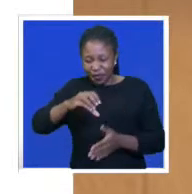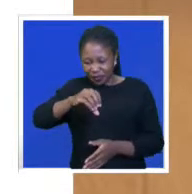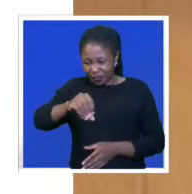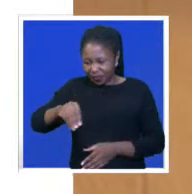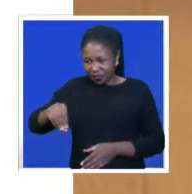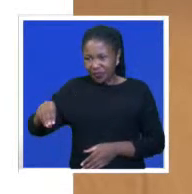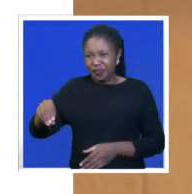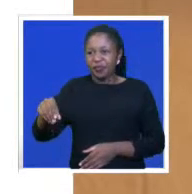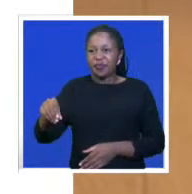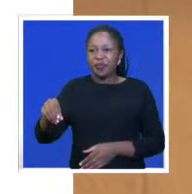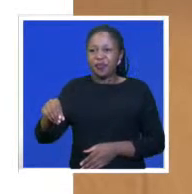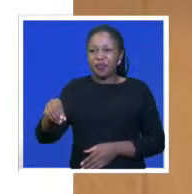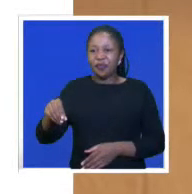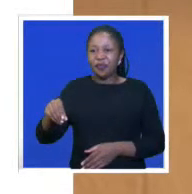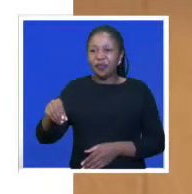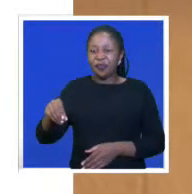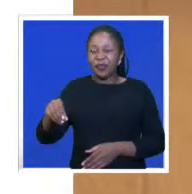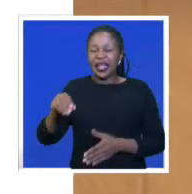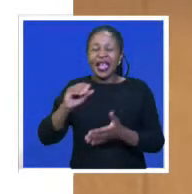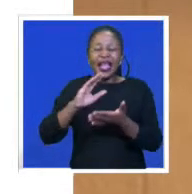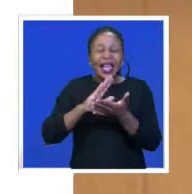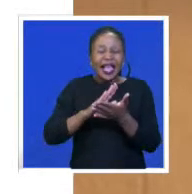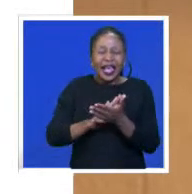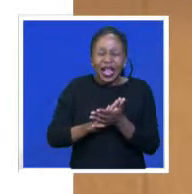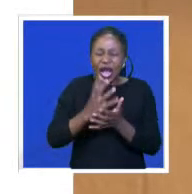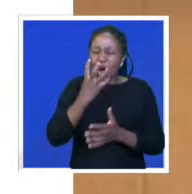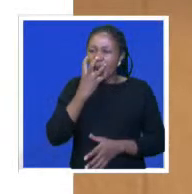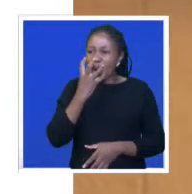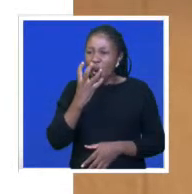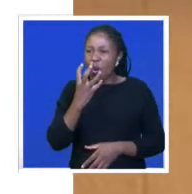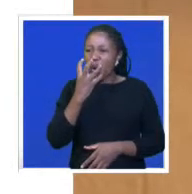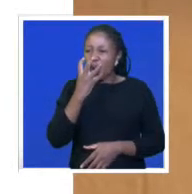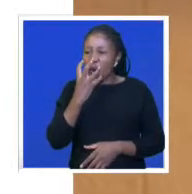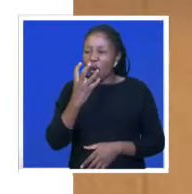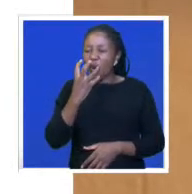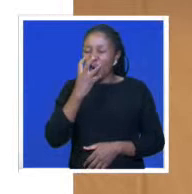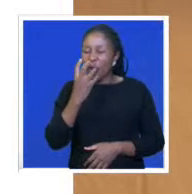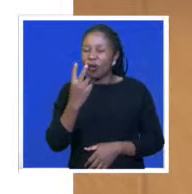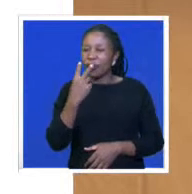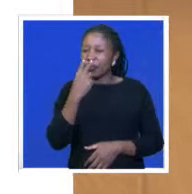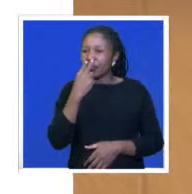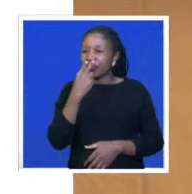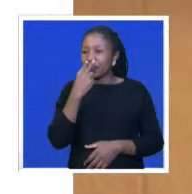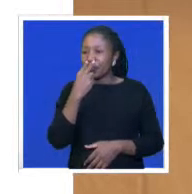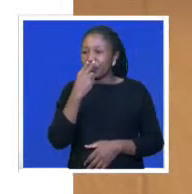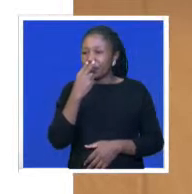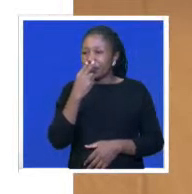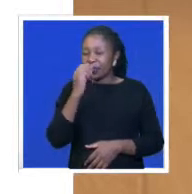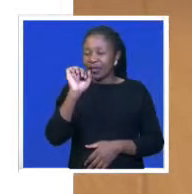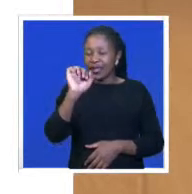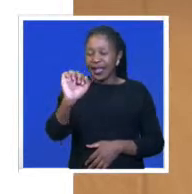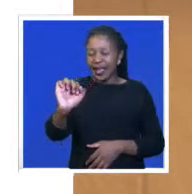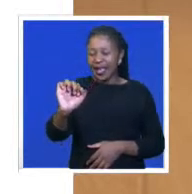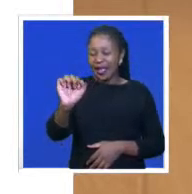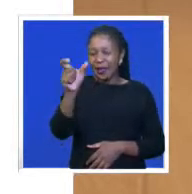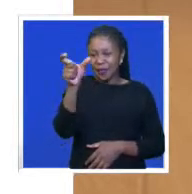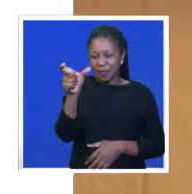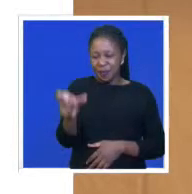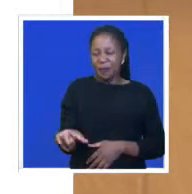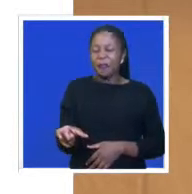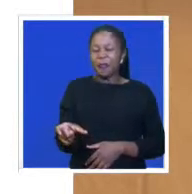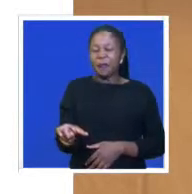and breathed into his nostrils the breath of life, and man